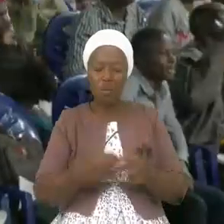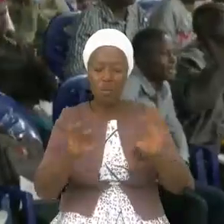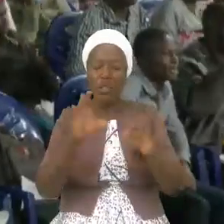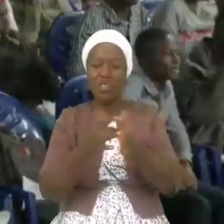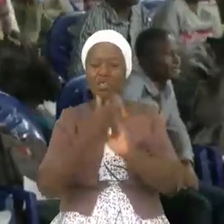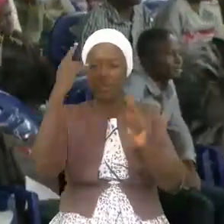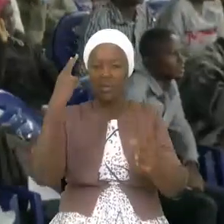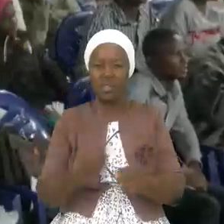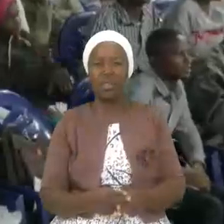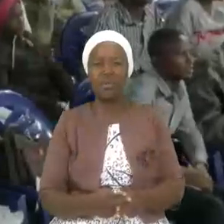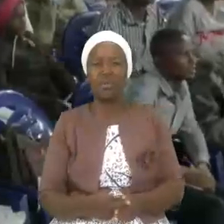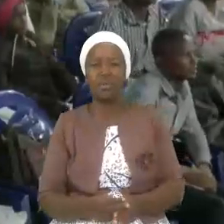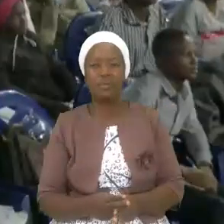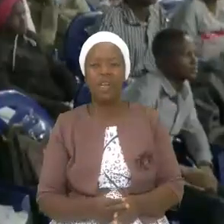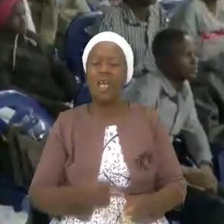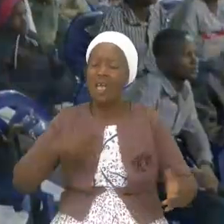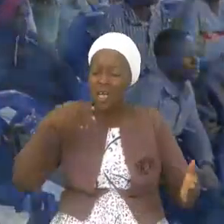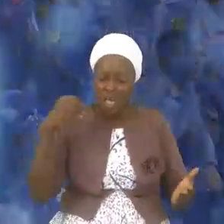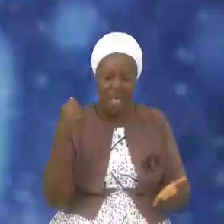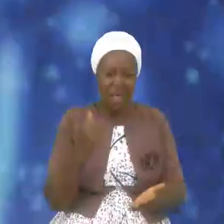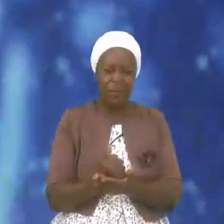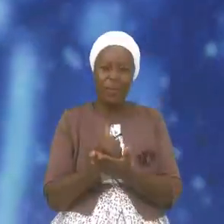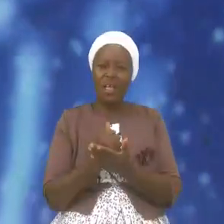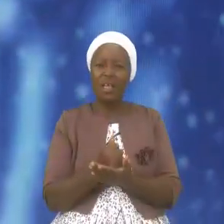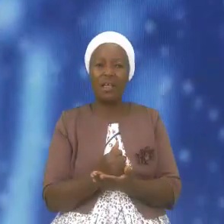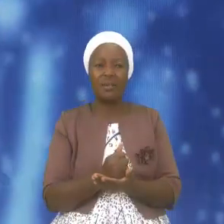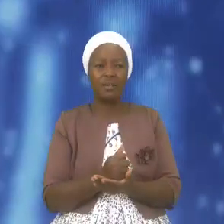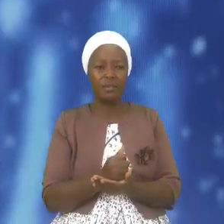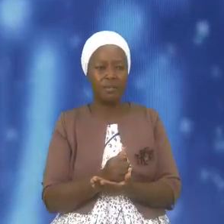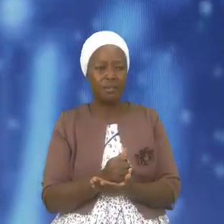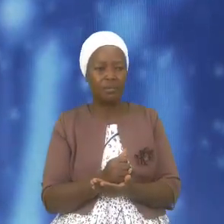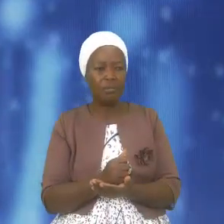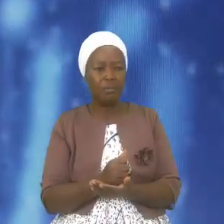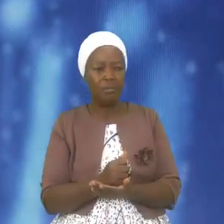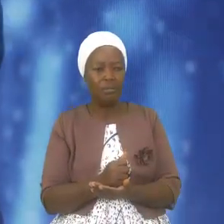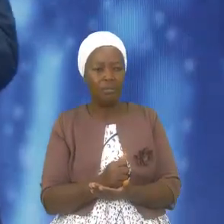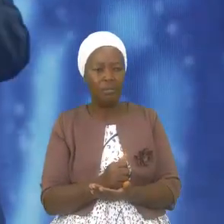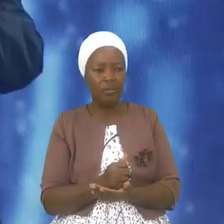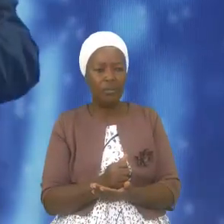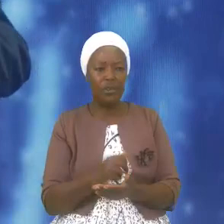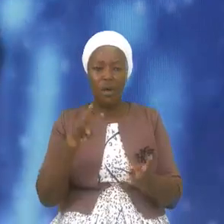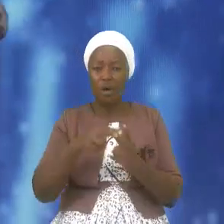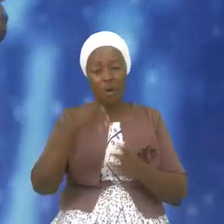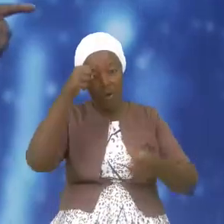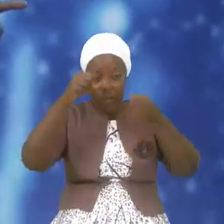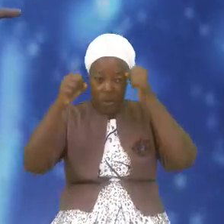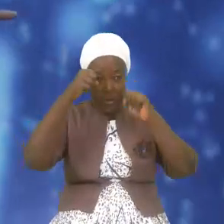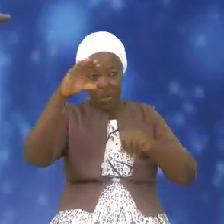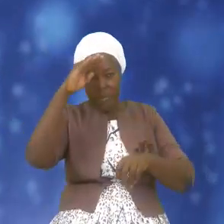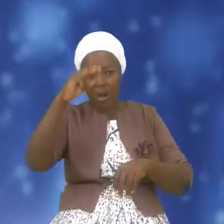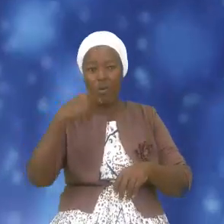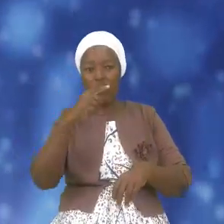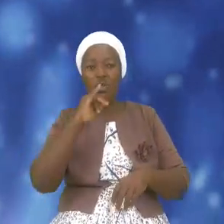Amen. No covetous man who is an idolater. No covetous